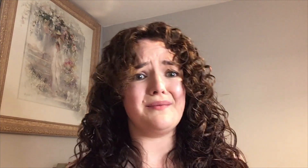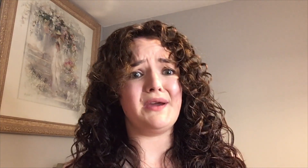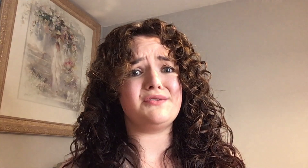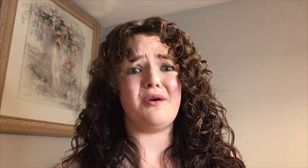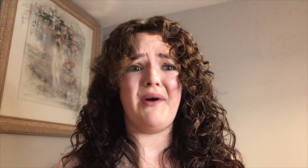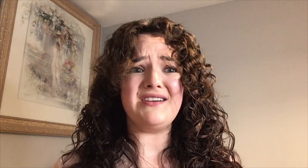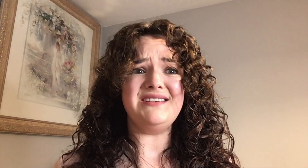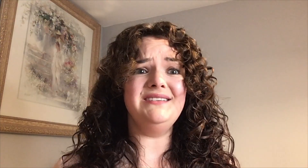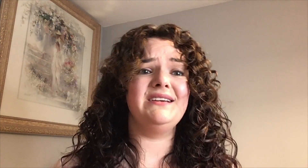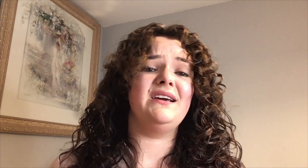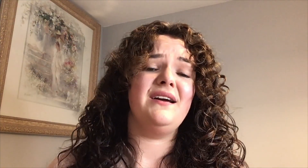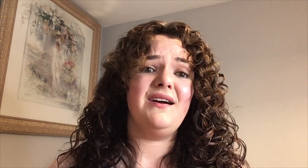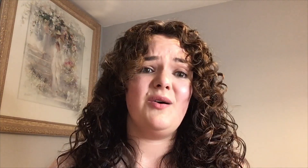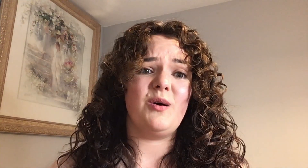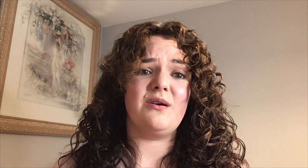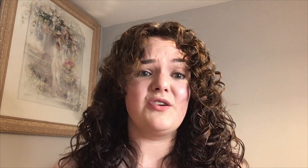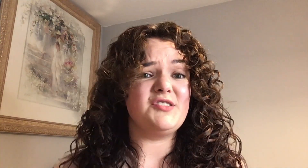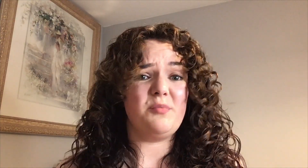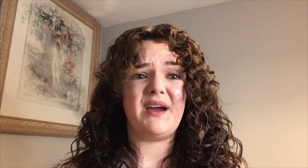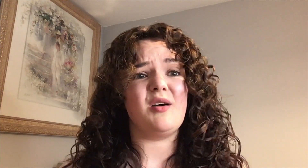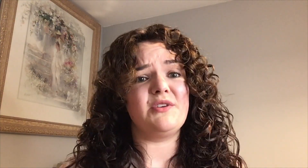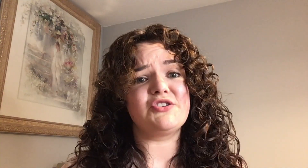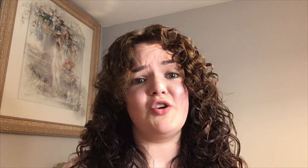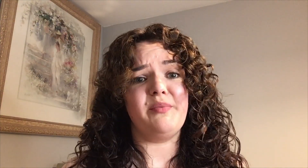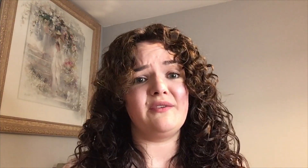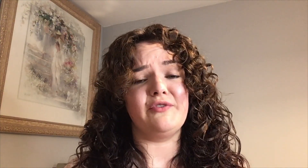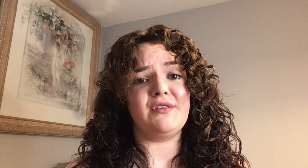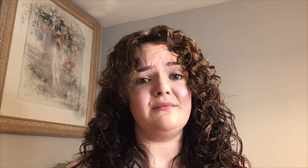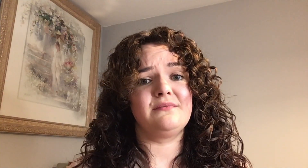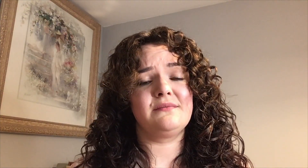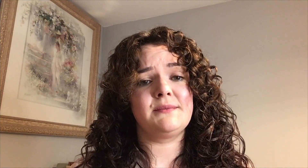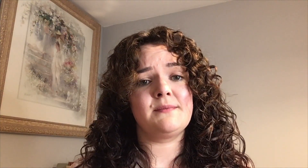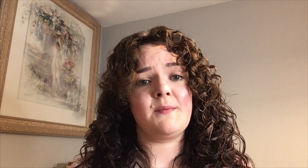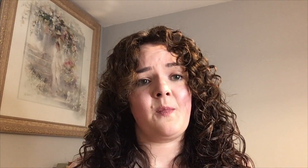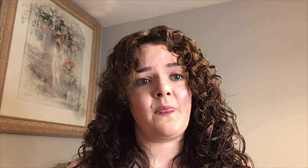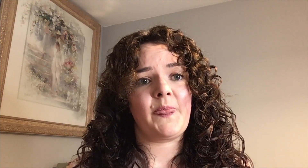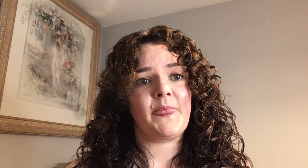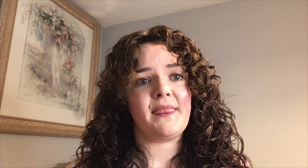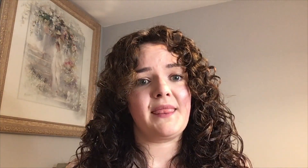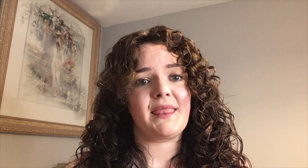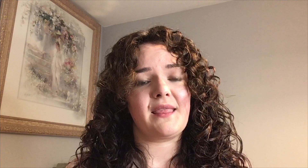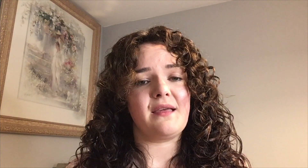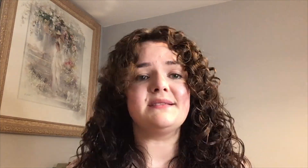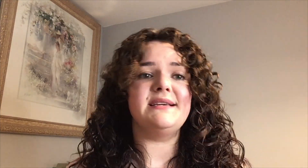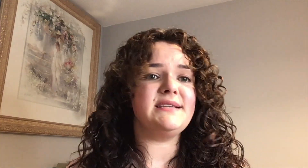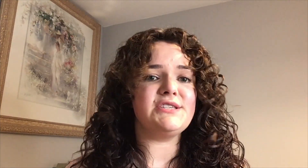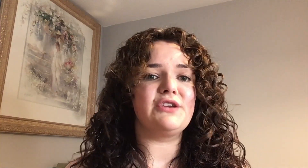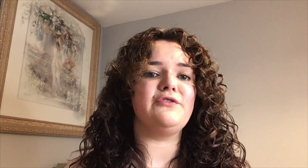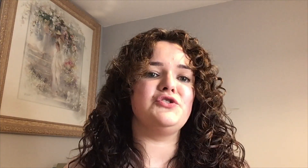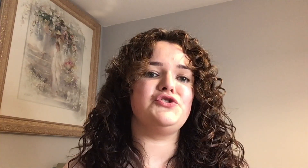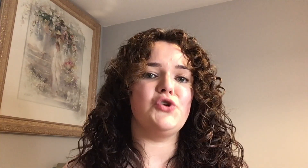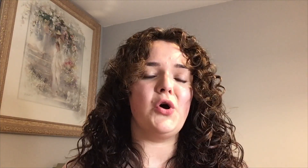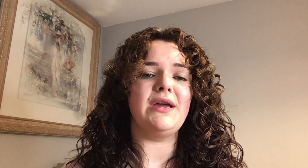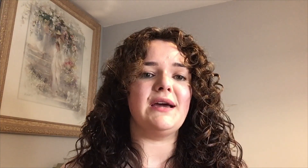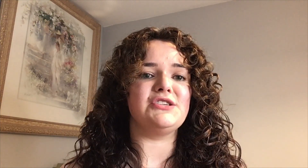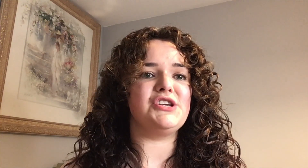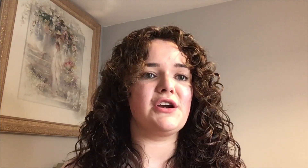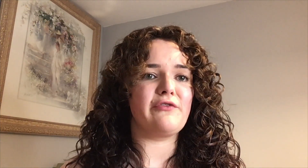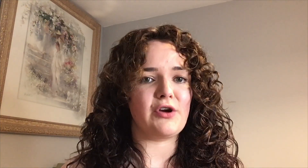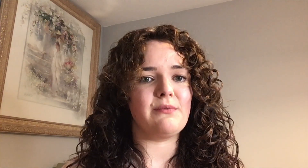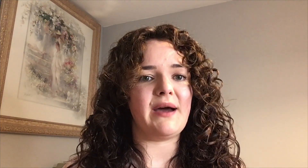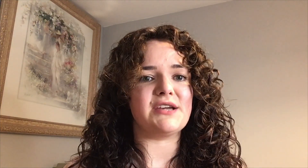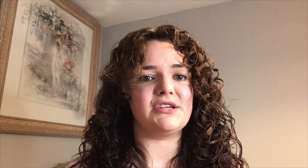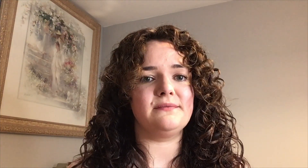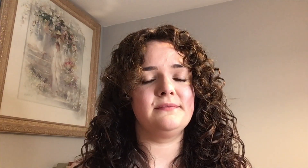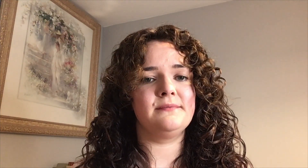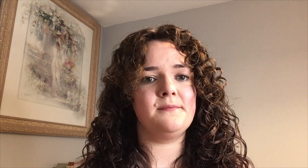you invite them out to a party? Or do you pick up their shopping for them? It's easy to confuse joy and cheer